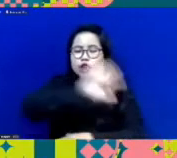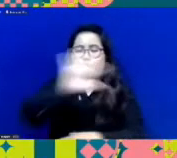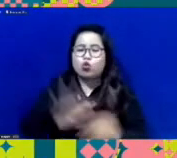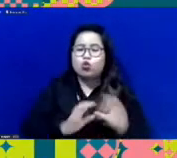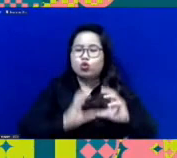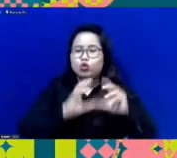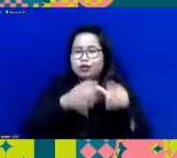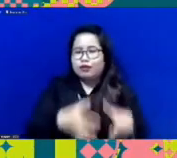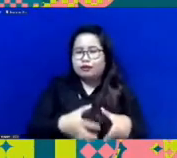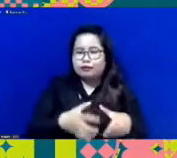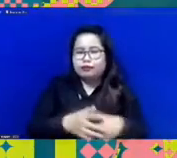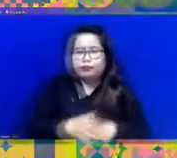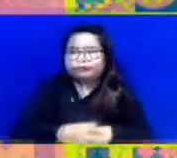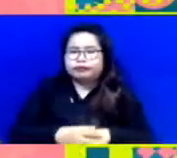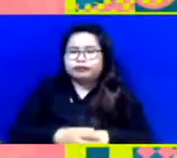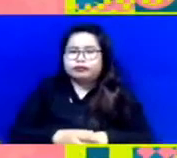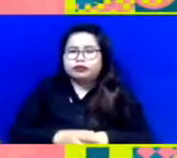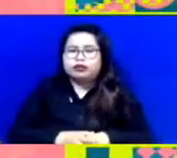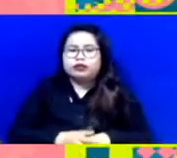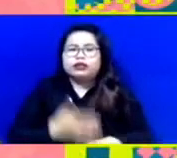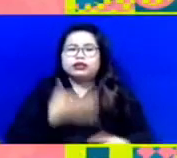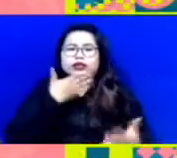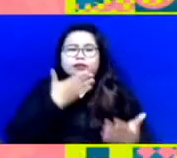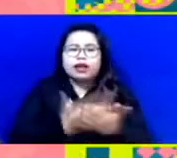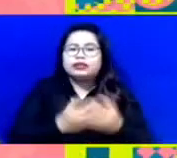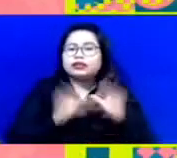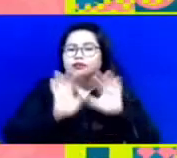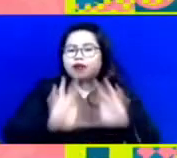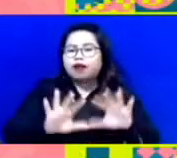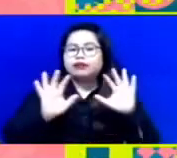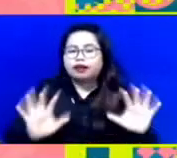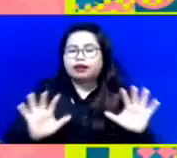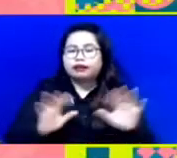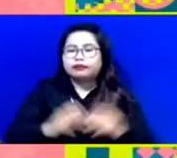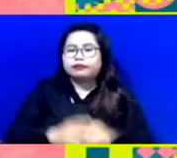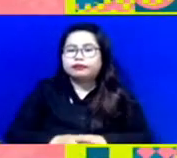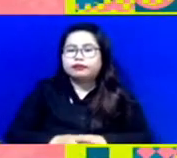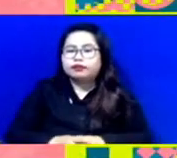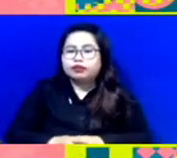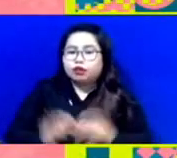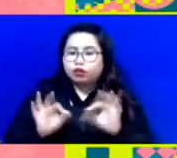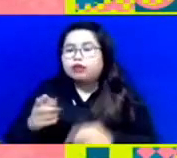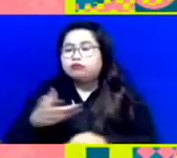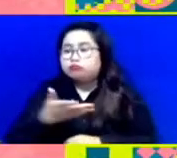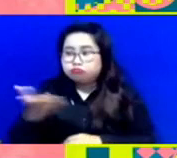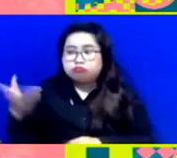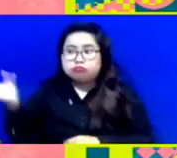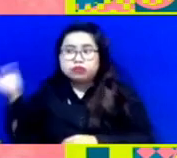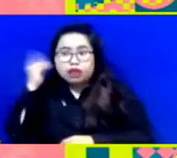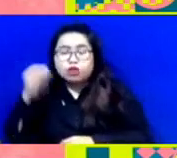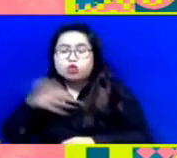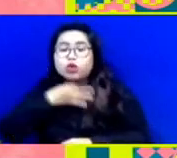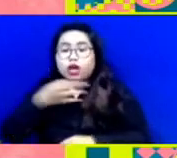Thank you so much. Thank you. Can we hear him? Can we hear him? We're going to make sure we can hear you first.